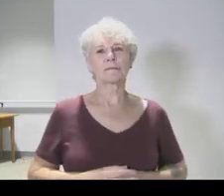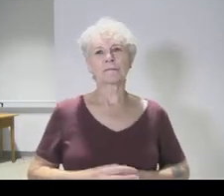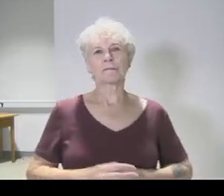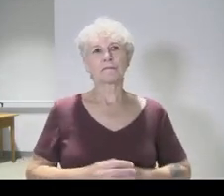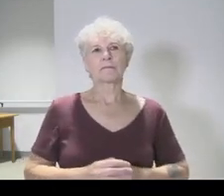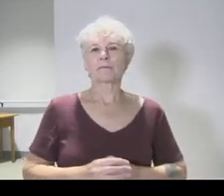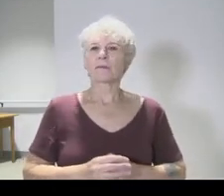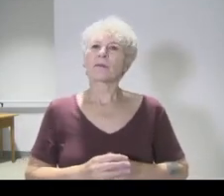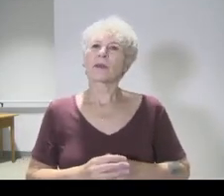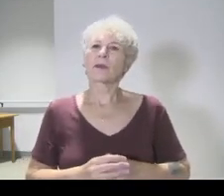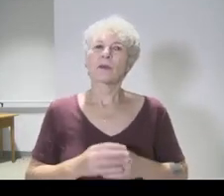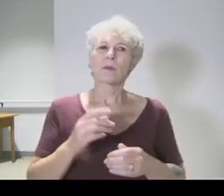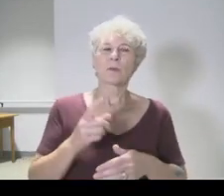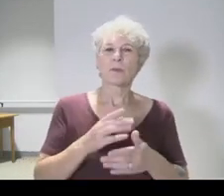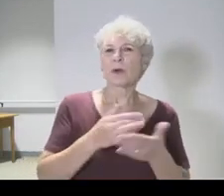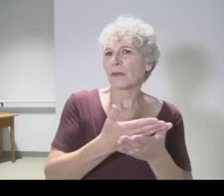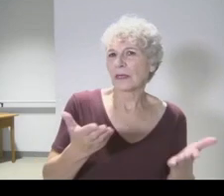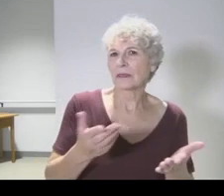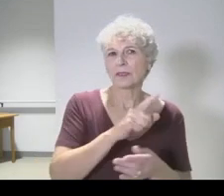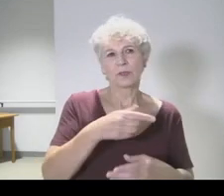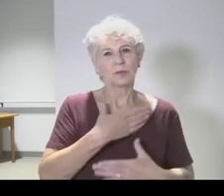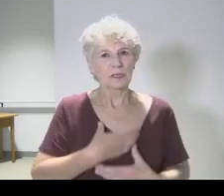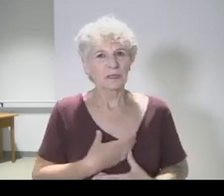What sorts of things are you desiring in your flesh?